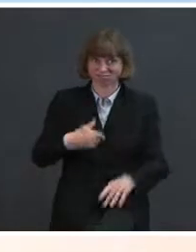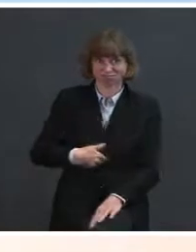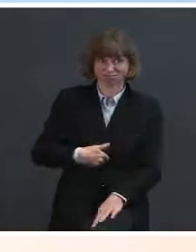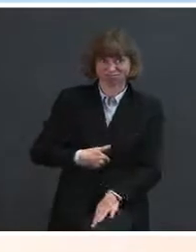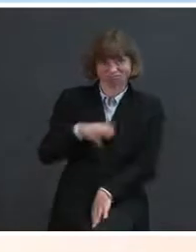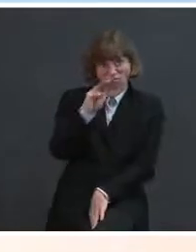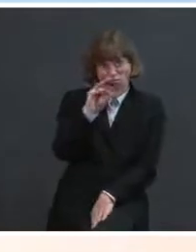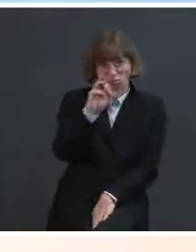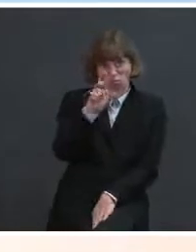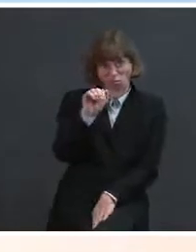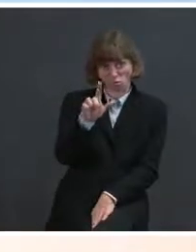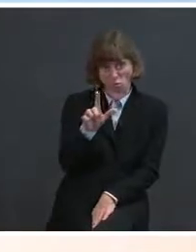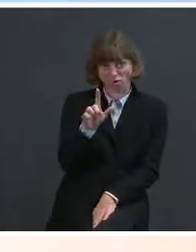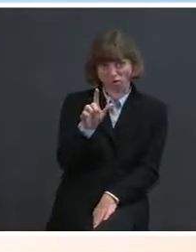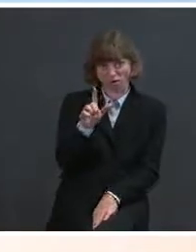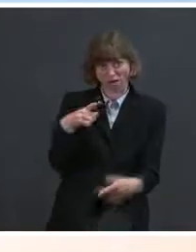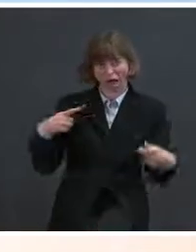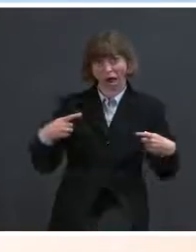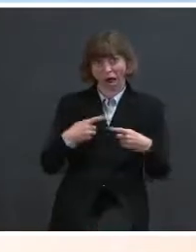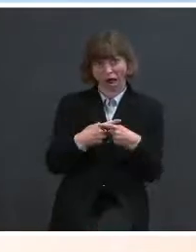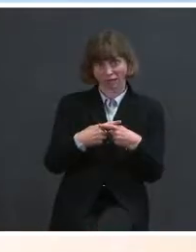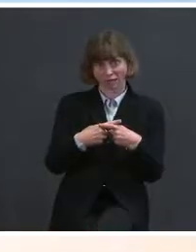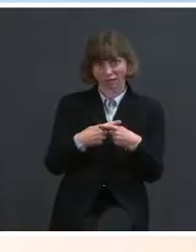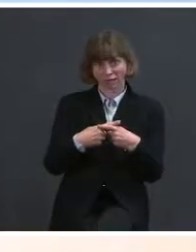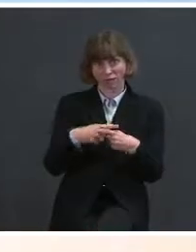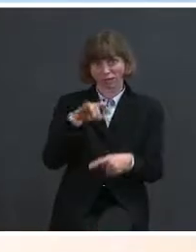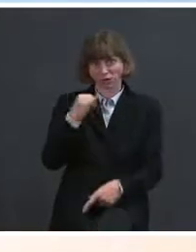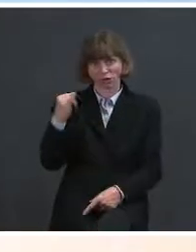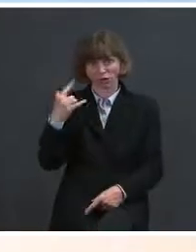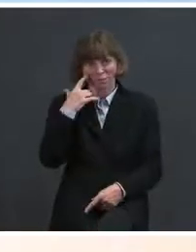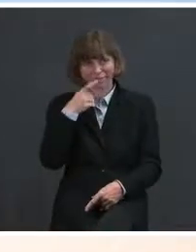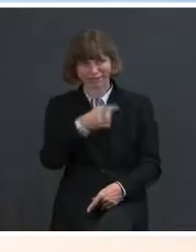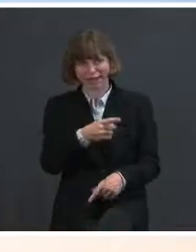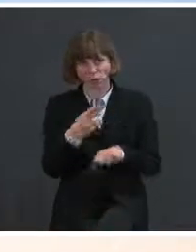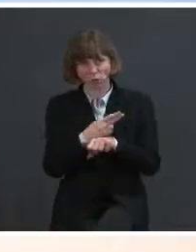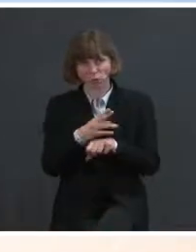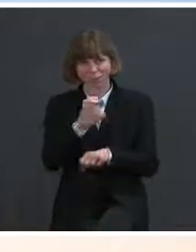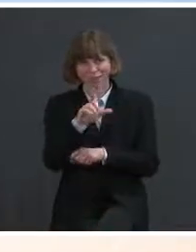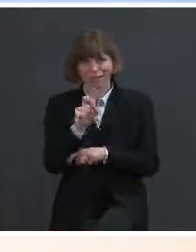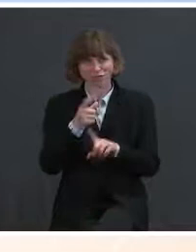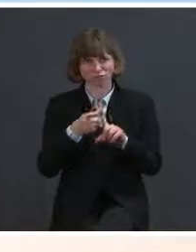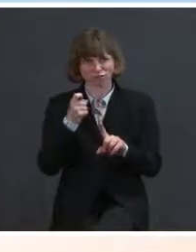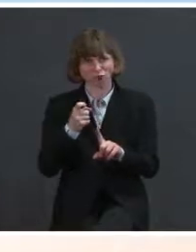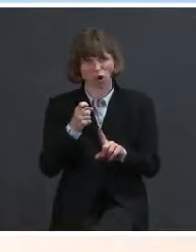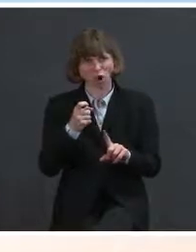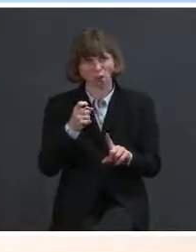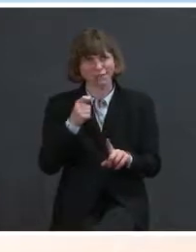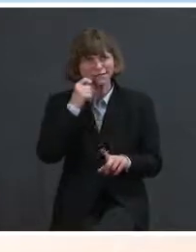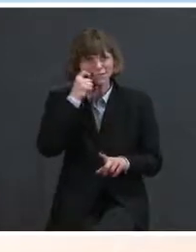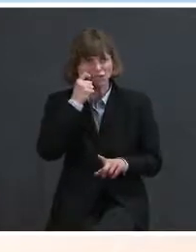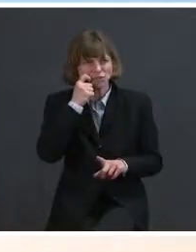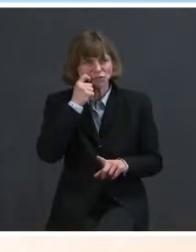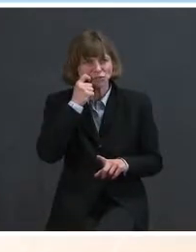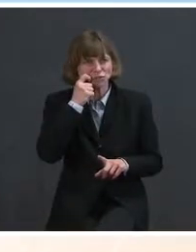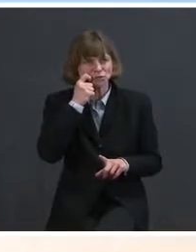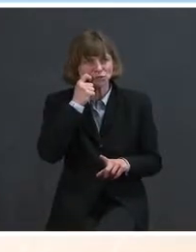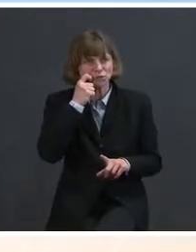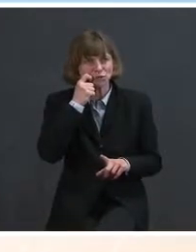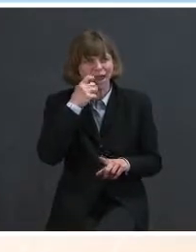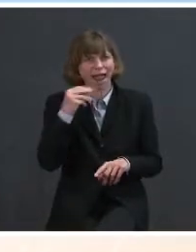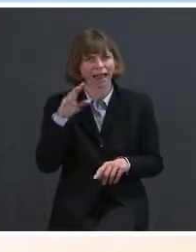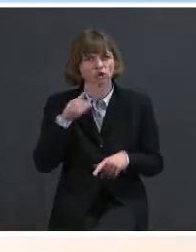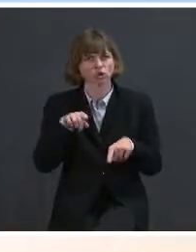vaccine because the company uses cells from aborted fetal tissue in its manufacturing process? Well, I know